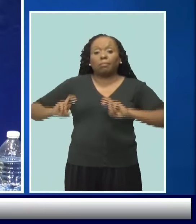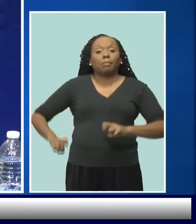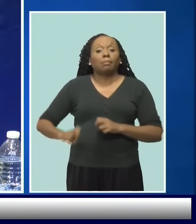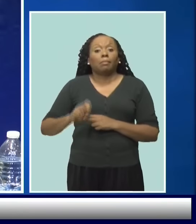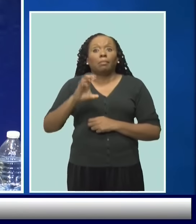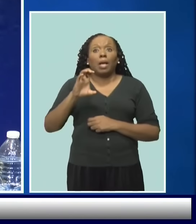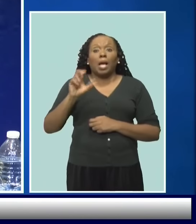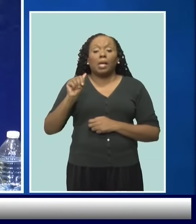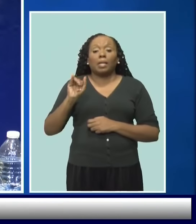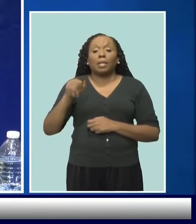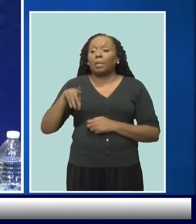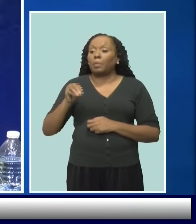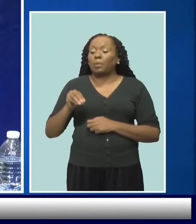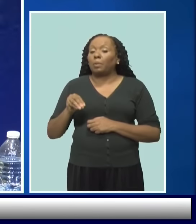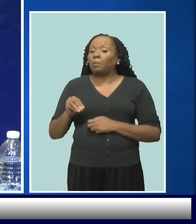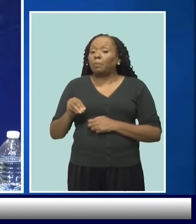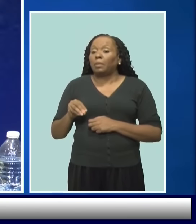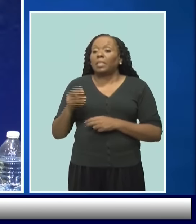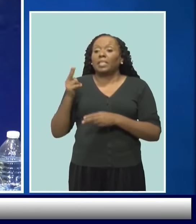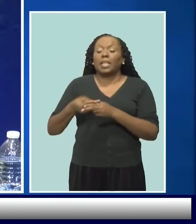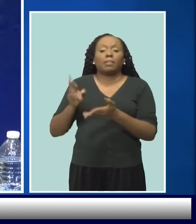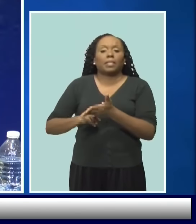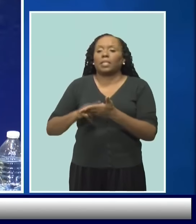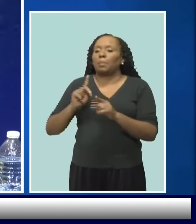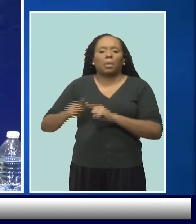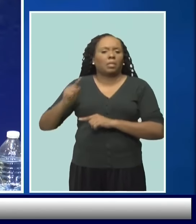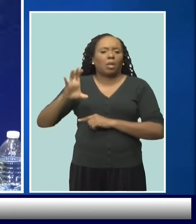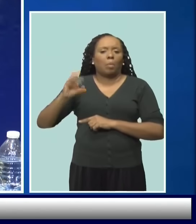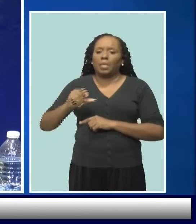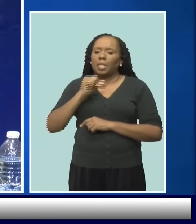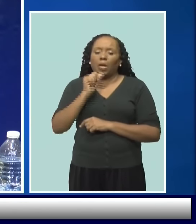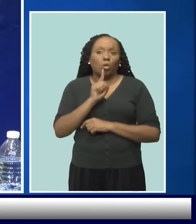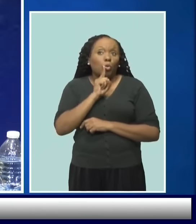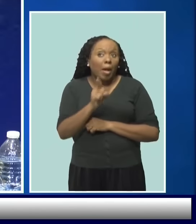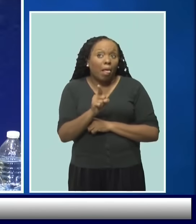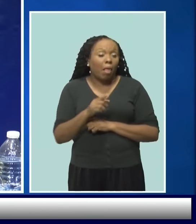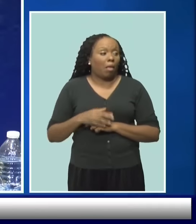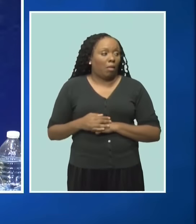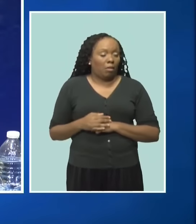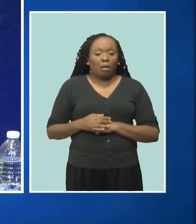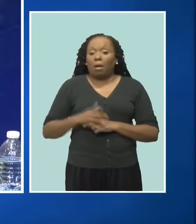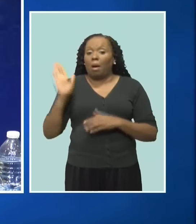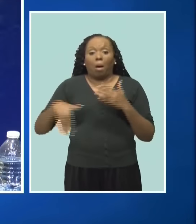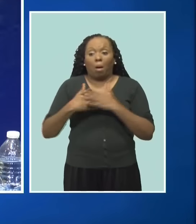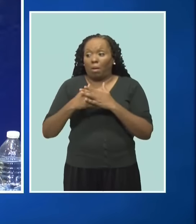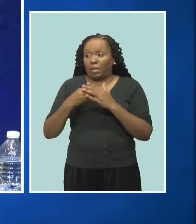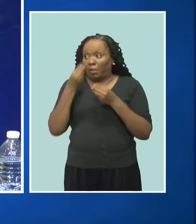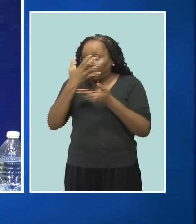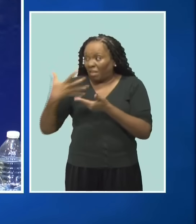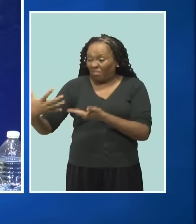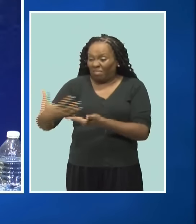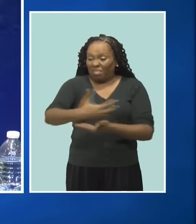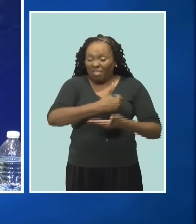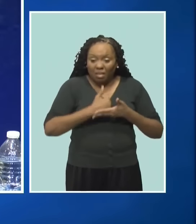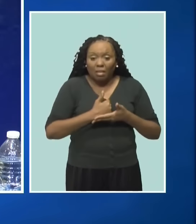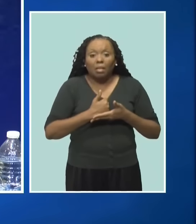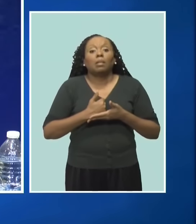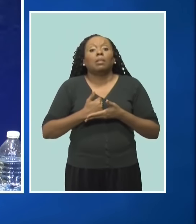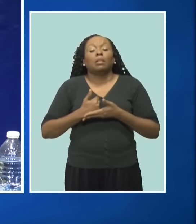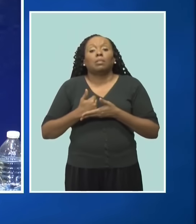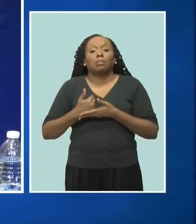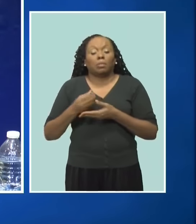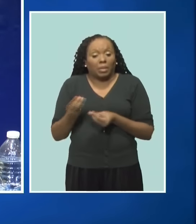there's no such company. There's a name registered, but there's no such company. So we have passed all the information we've gathered to our sister regulator, the Fair